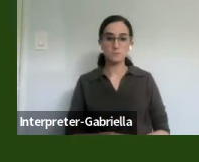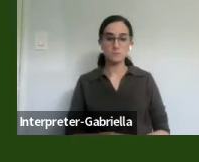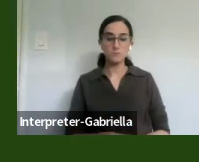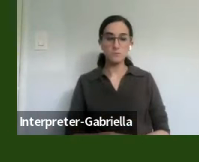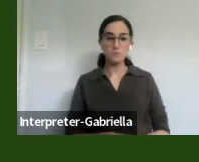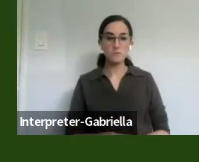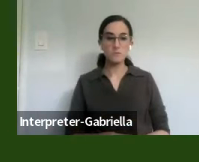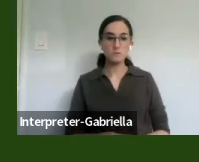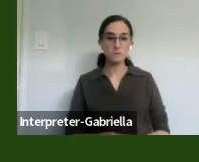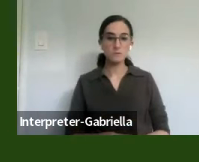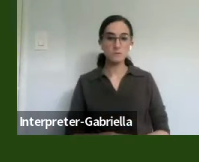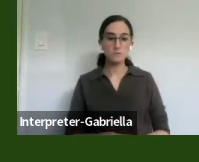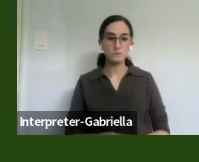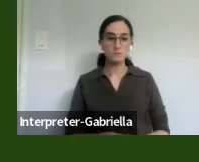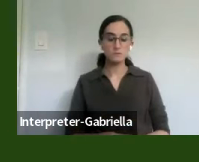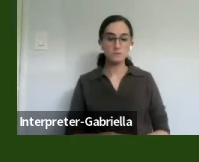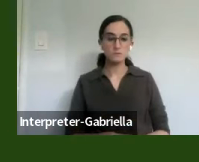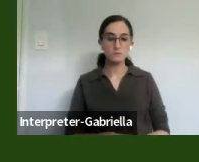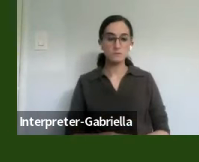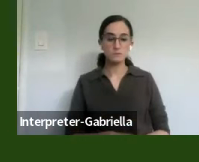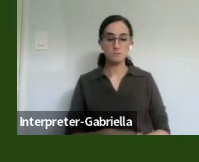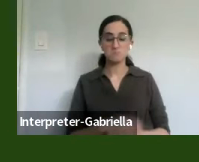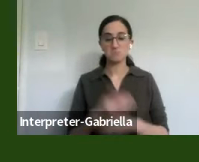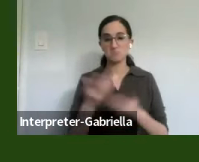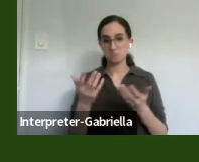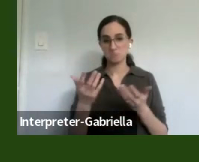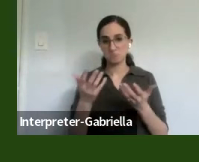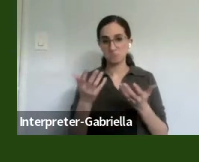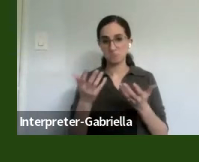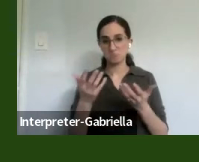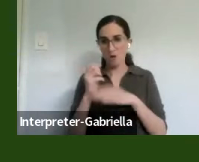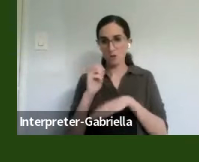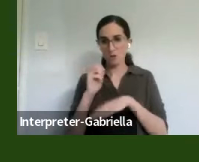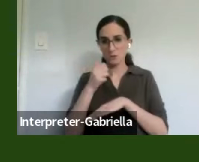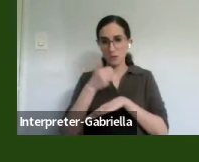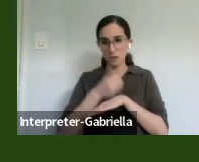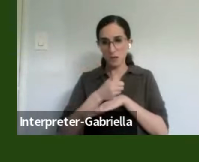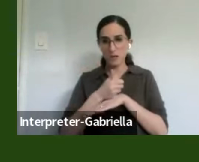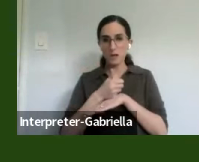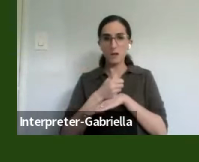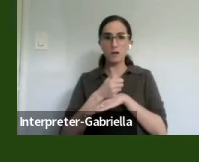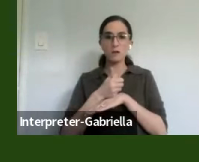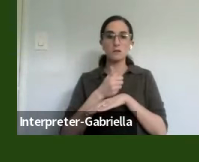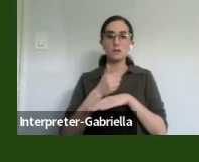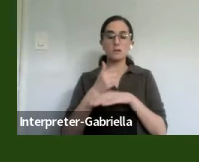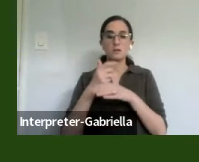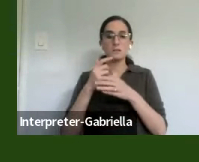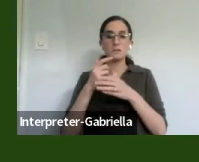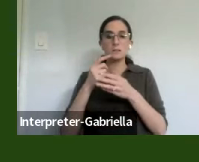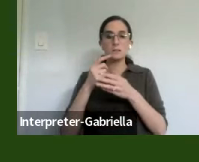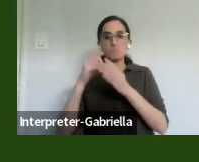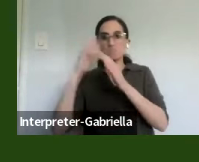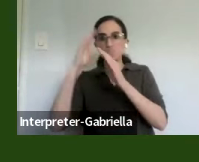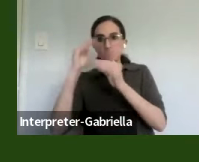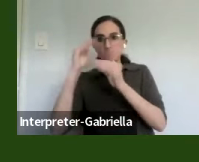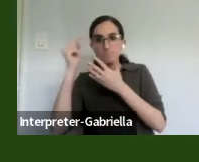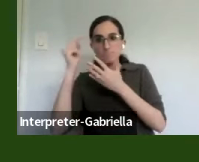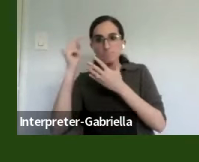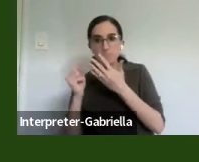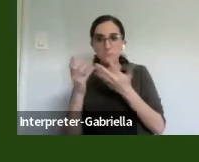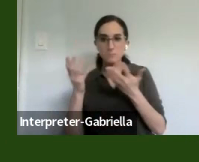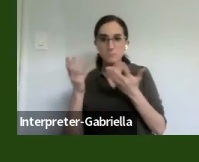juntas. We want to establish some shared norms and expectations. Queremos establecer ciertas normas y